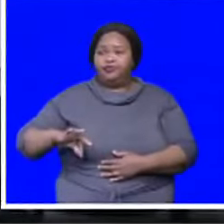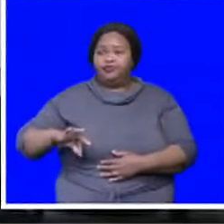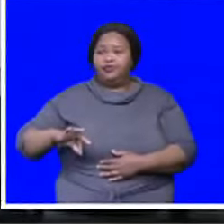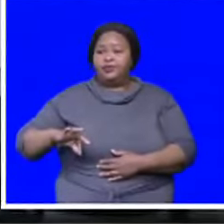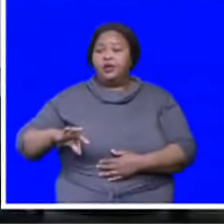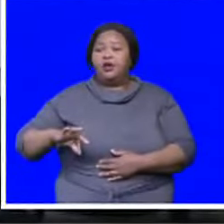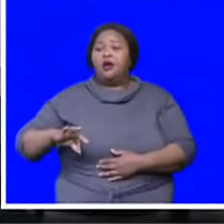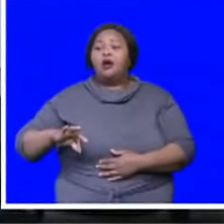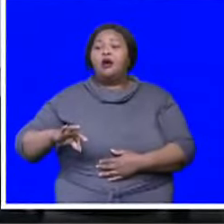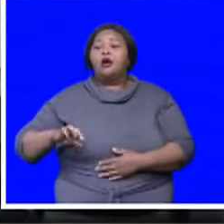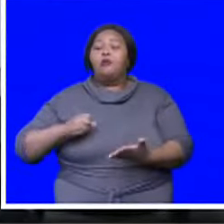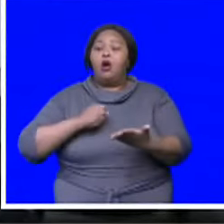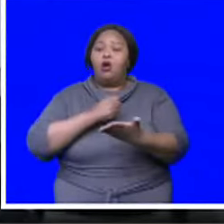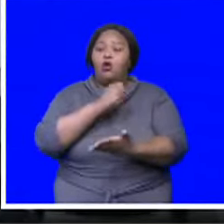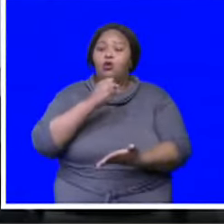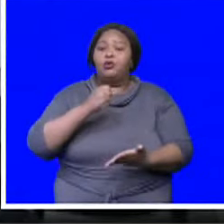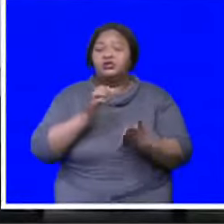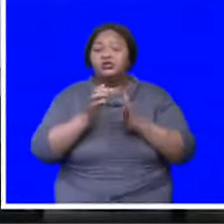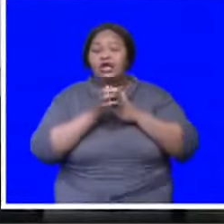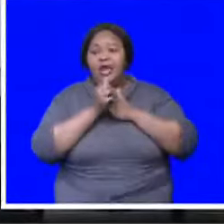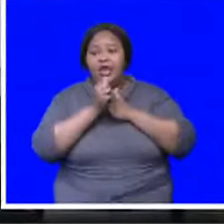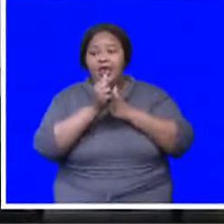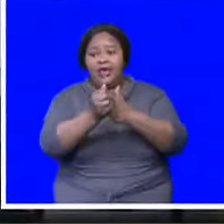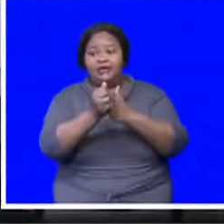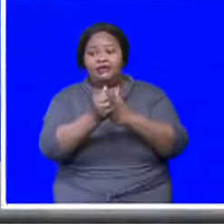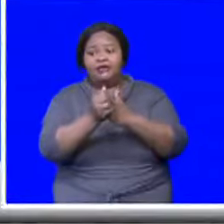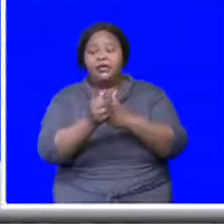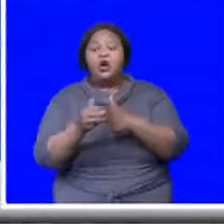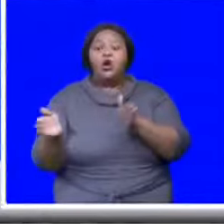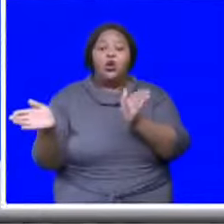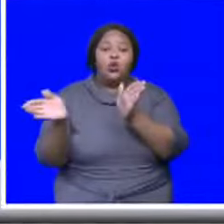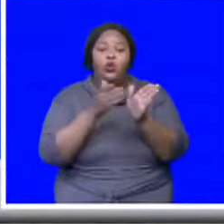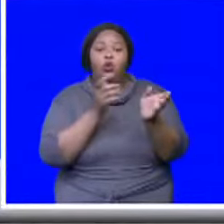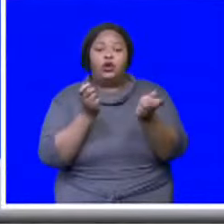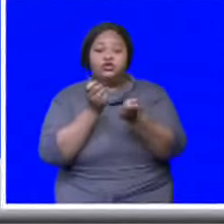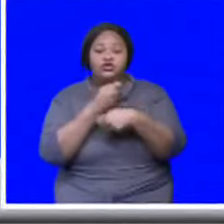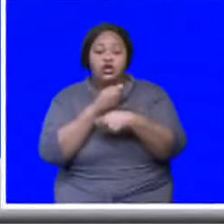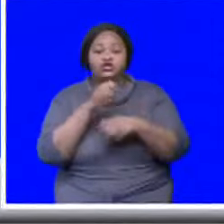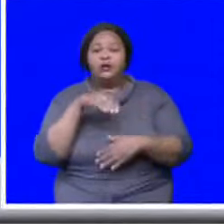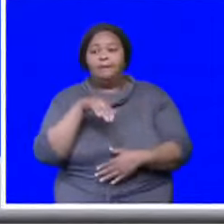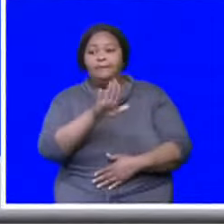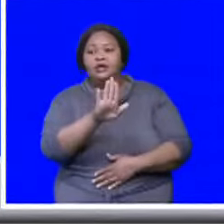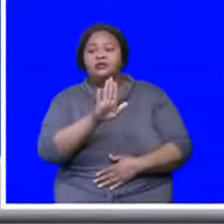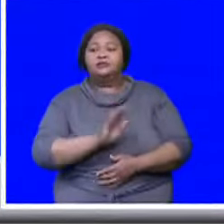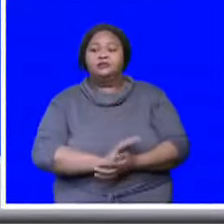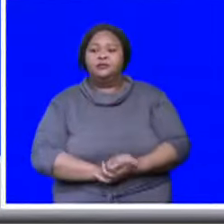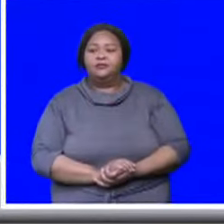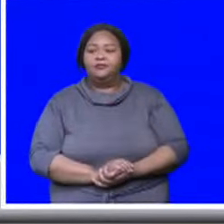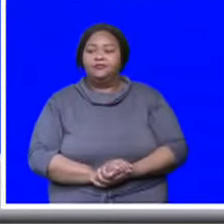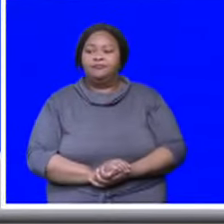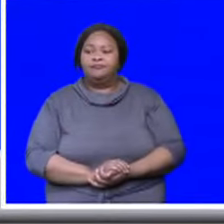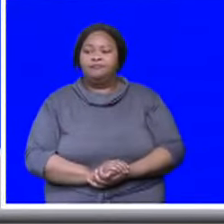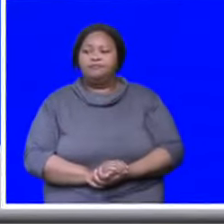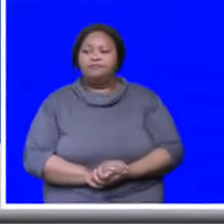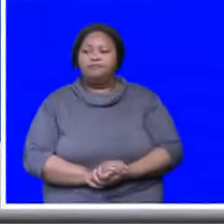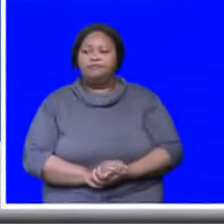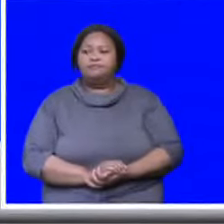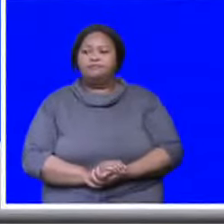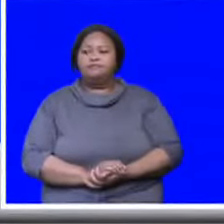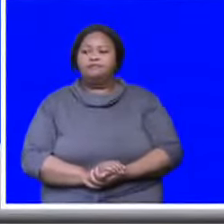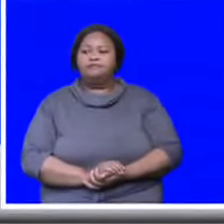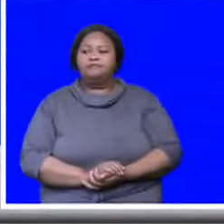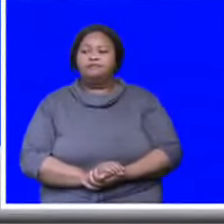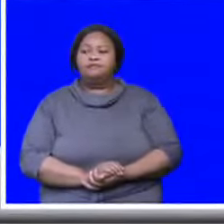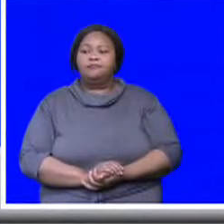climate change in communities around the world. And in the words of Brianna Ferran, they are not drowning,